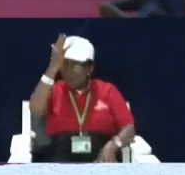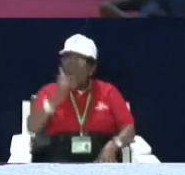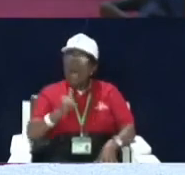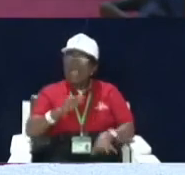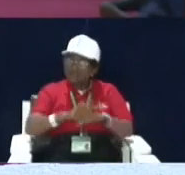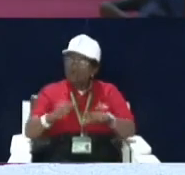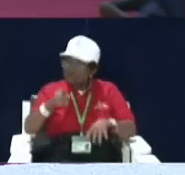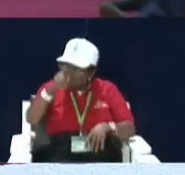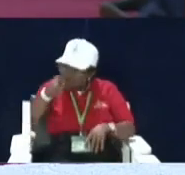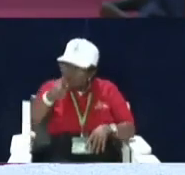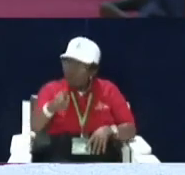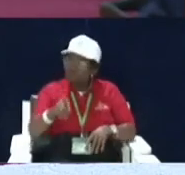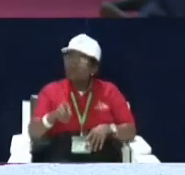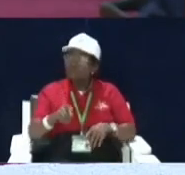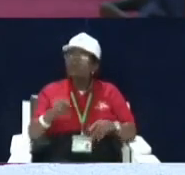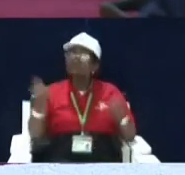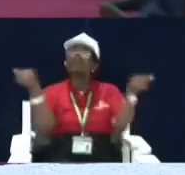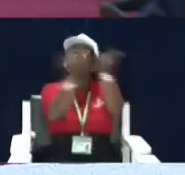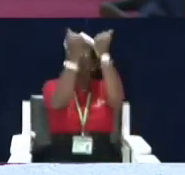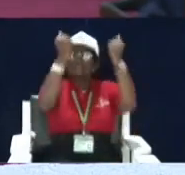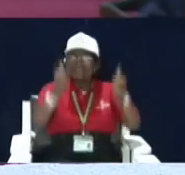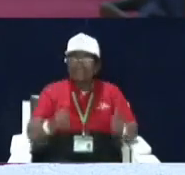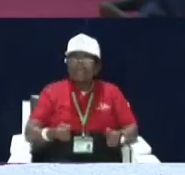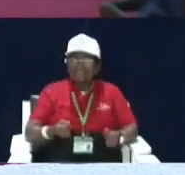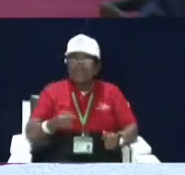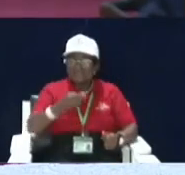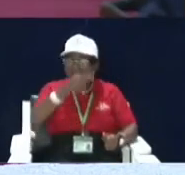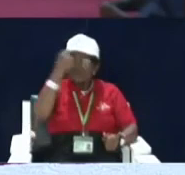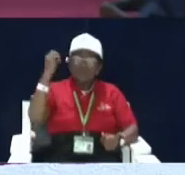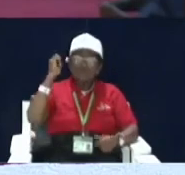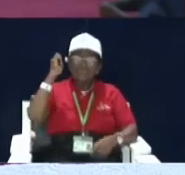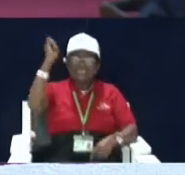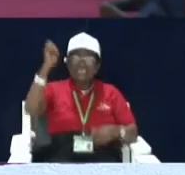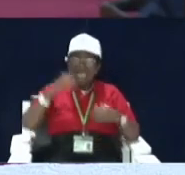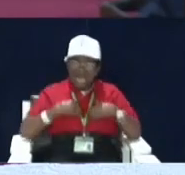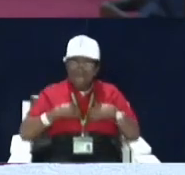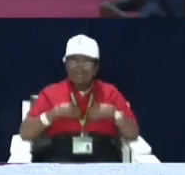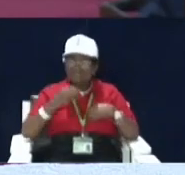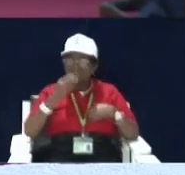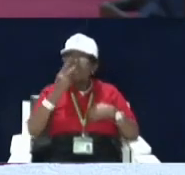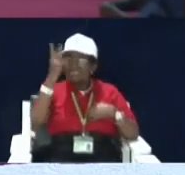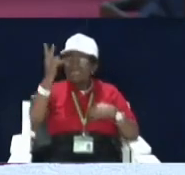Because he had seen some people who misbehaved, who should be dealt with.